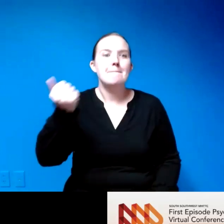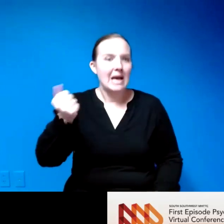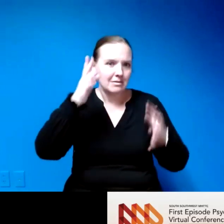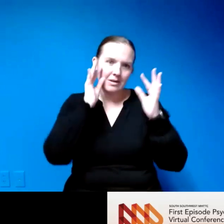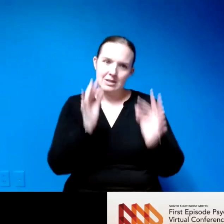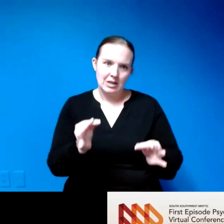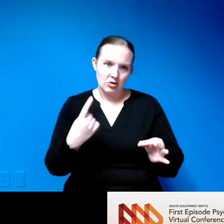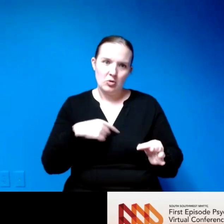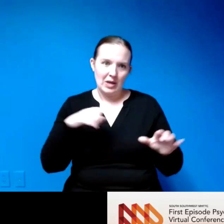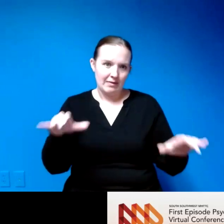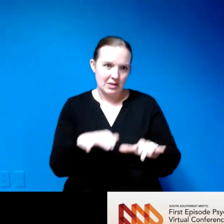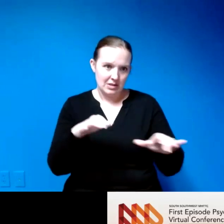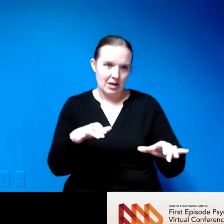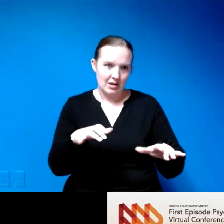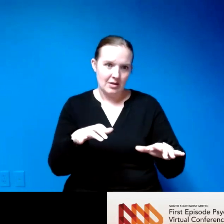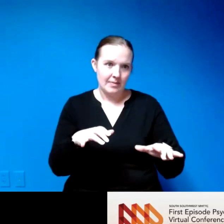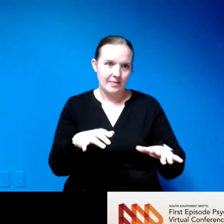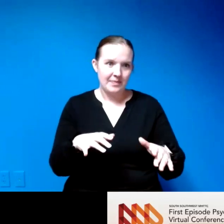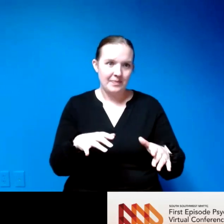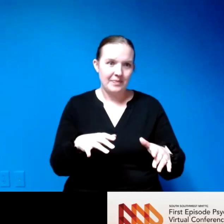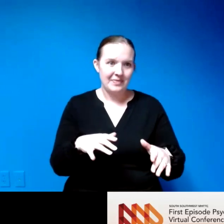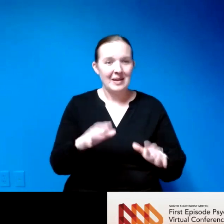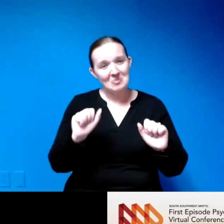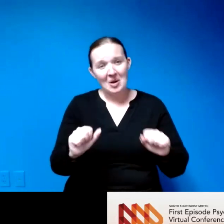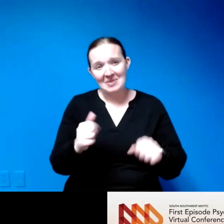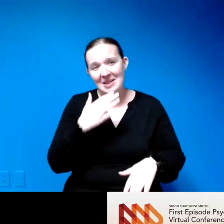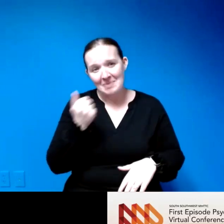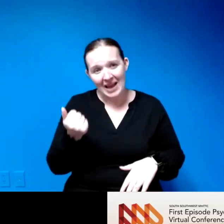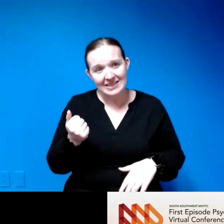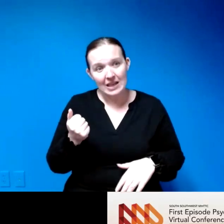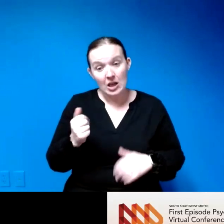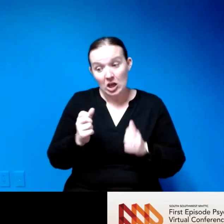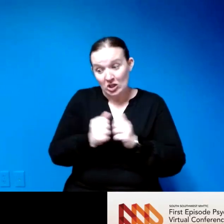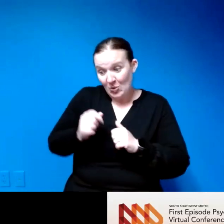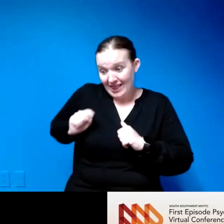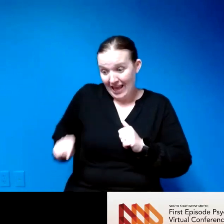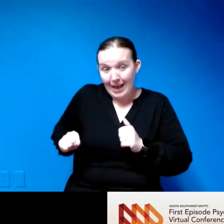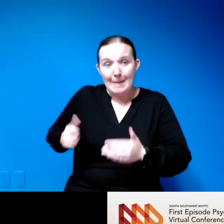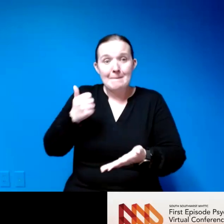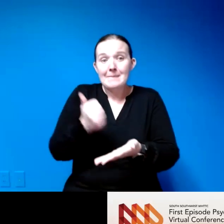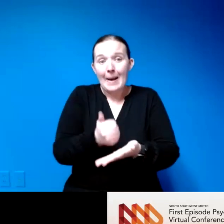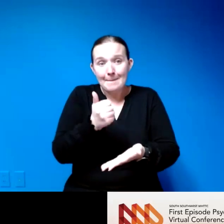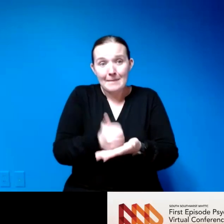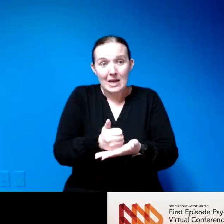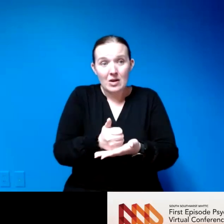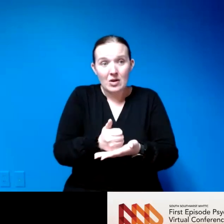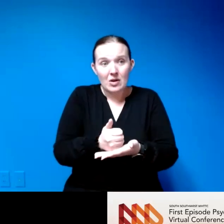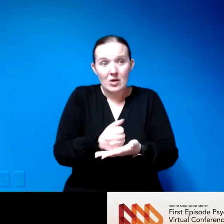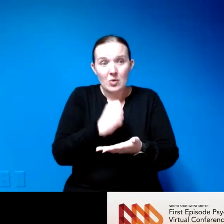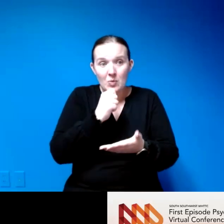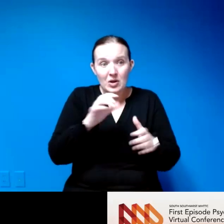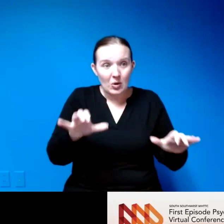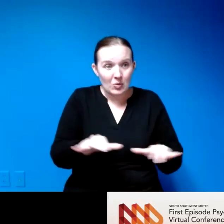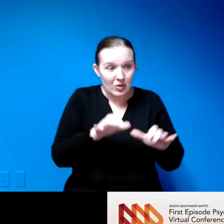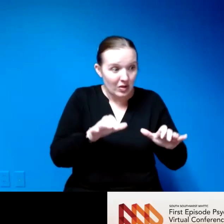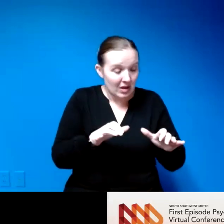made at every center. Probably the best one. Because with Andrew now as a team, we've done two things. One, we